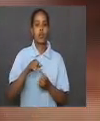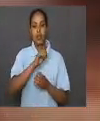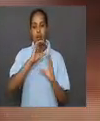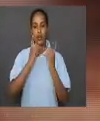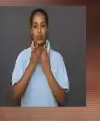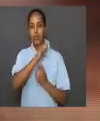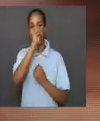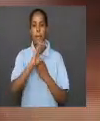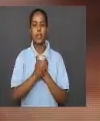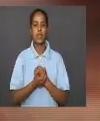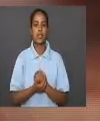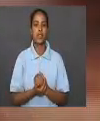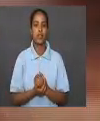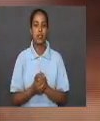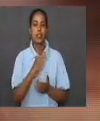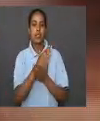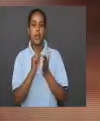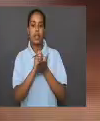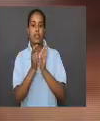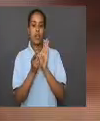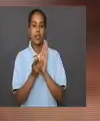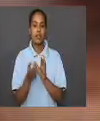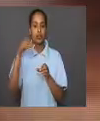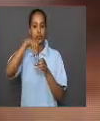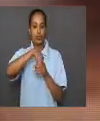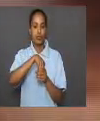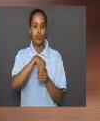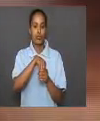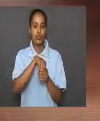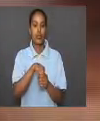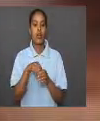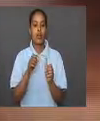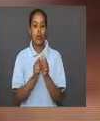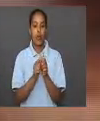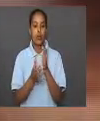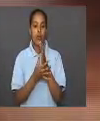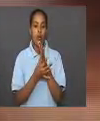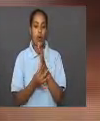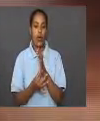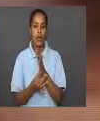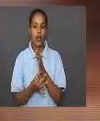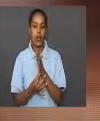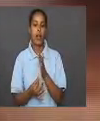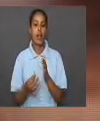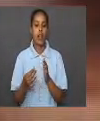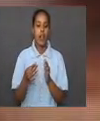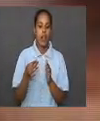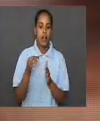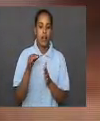temperature. Some examples include corn oil, peanut